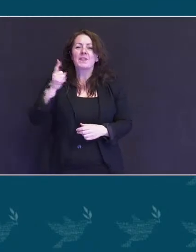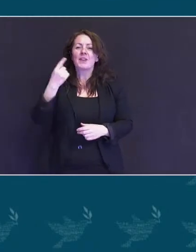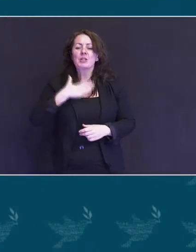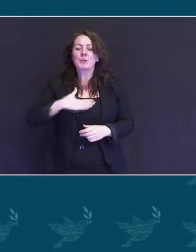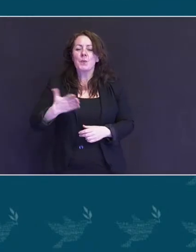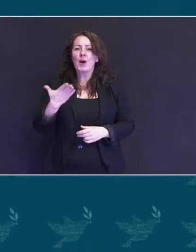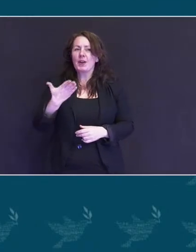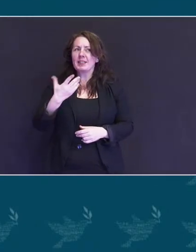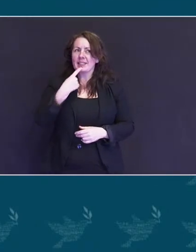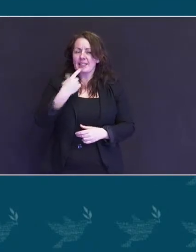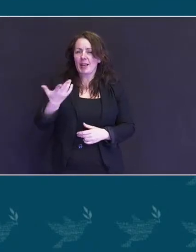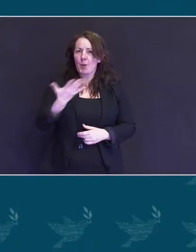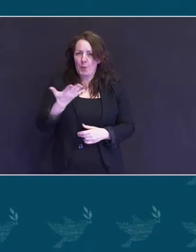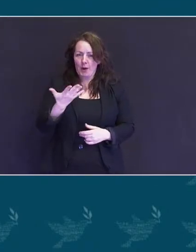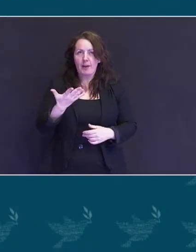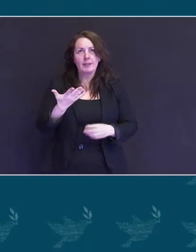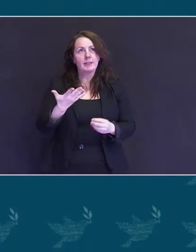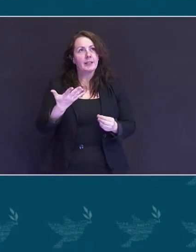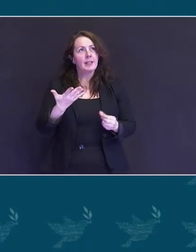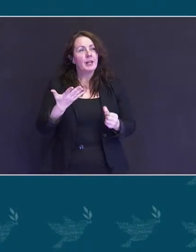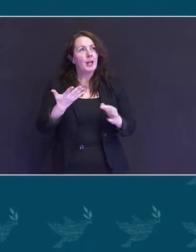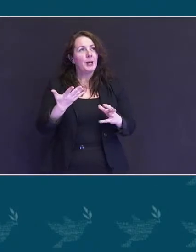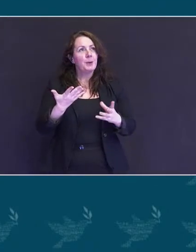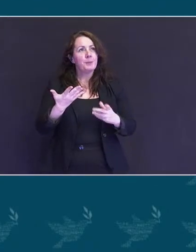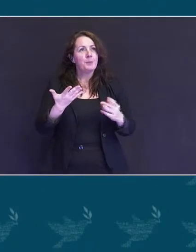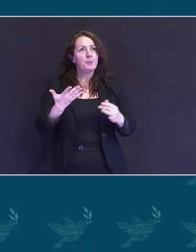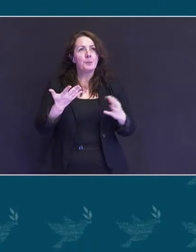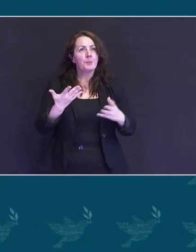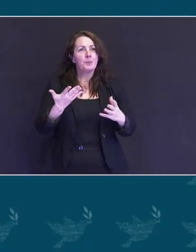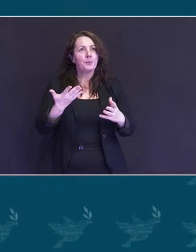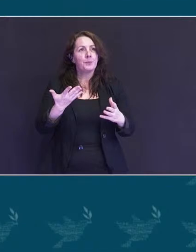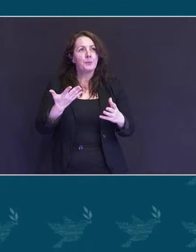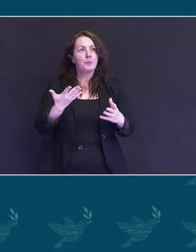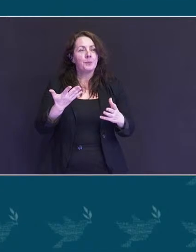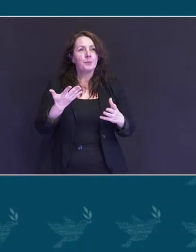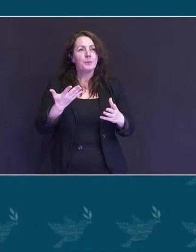African languages. Now, first of all,